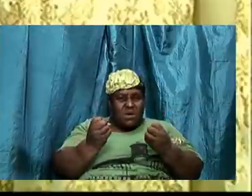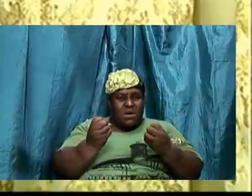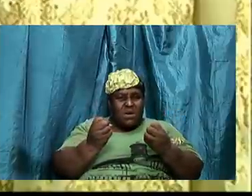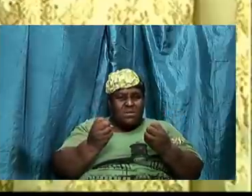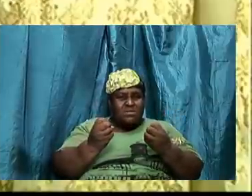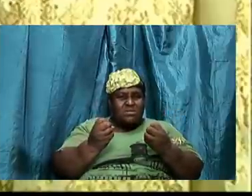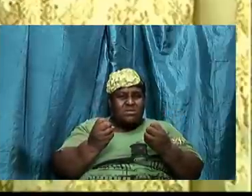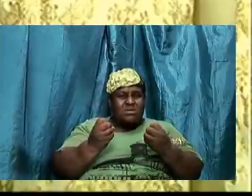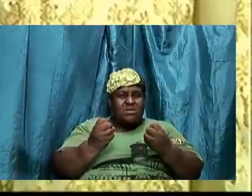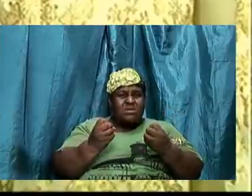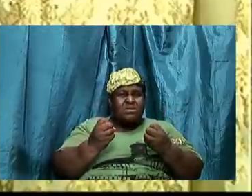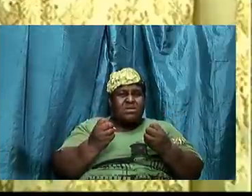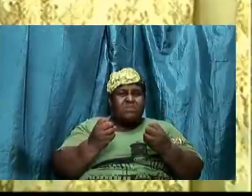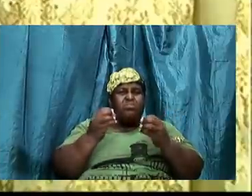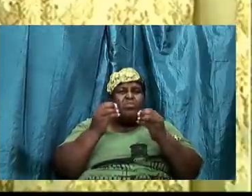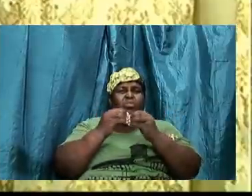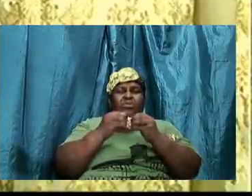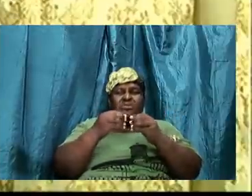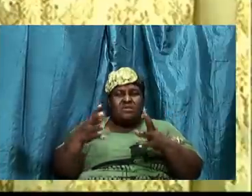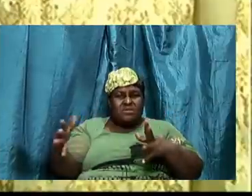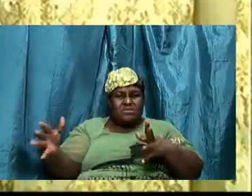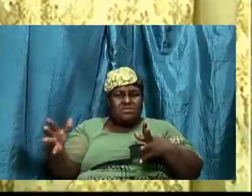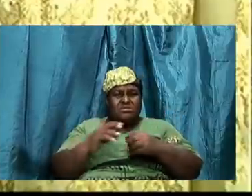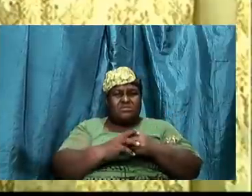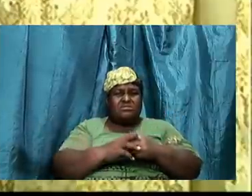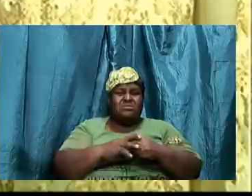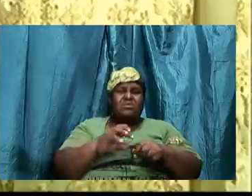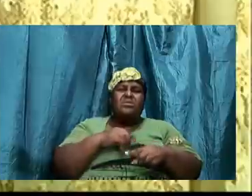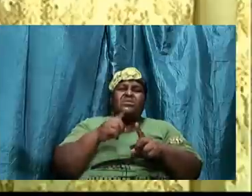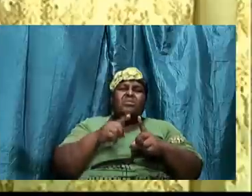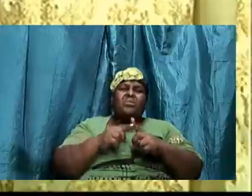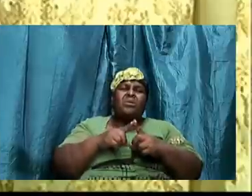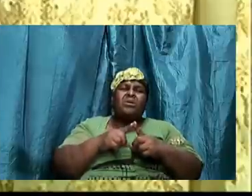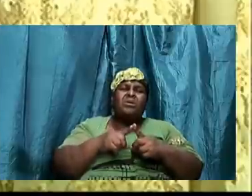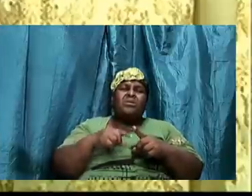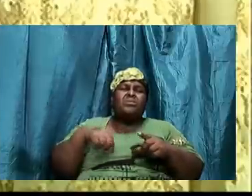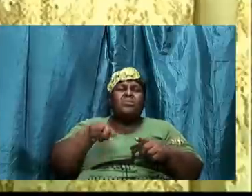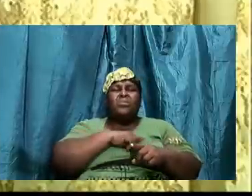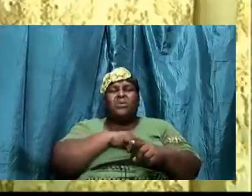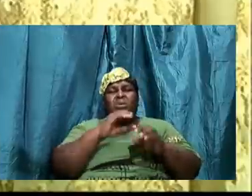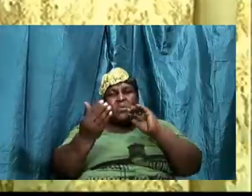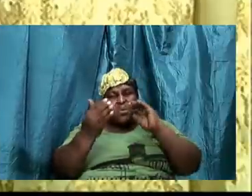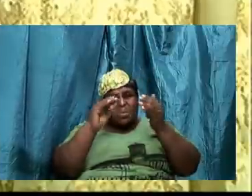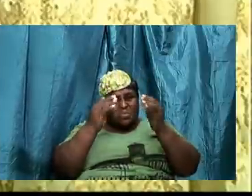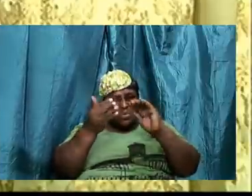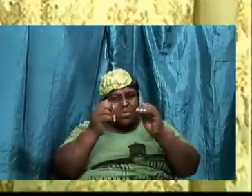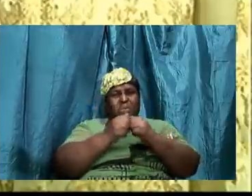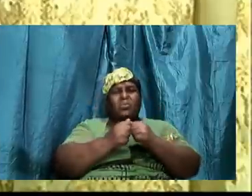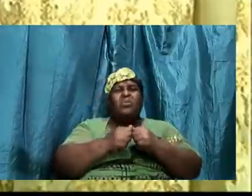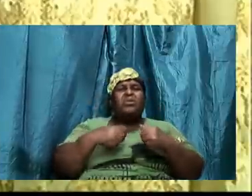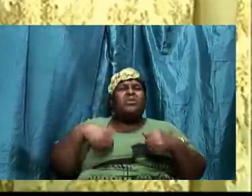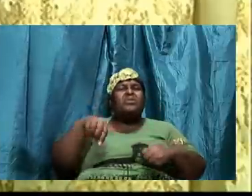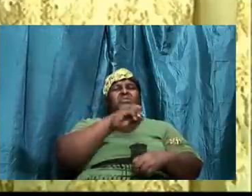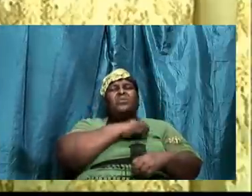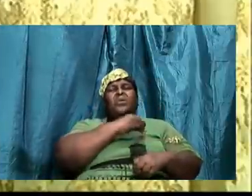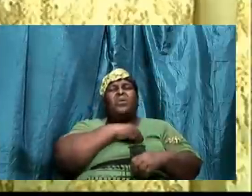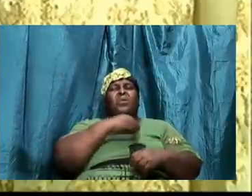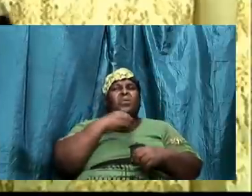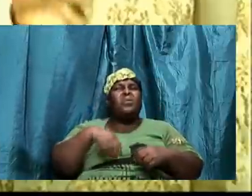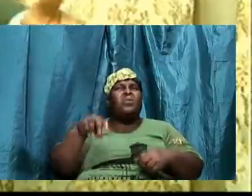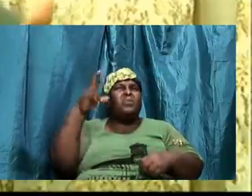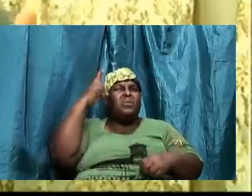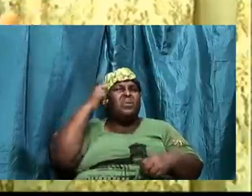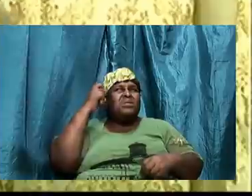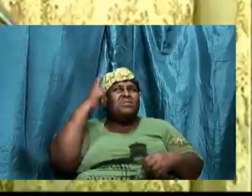To lack something. It means that when we are compared with our enemies, when we are compared with